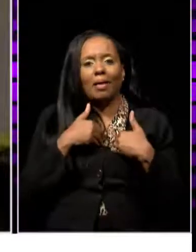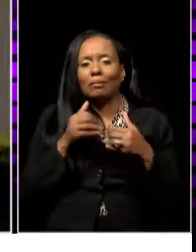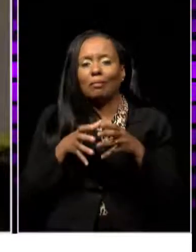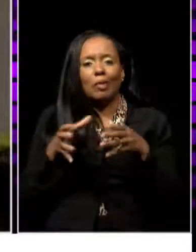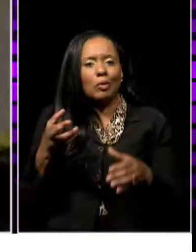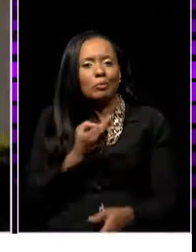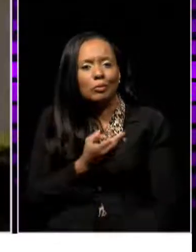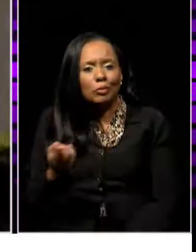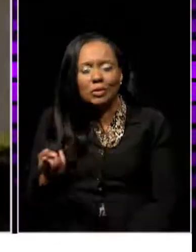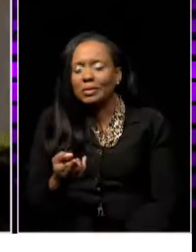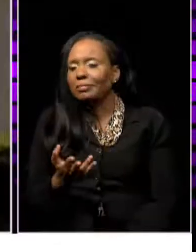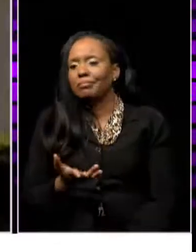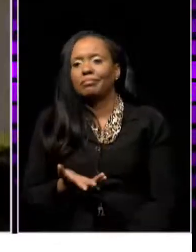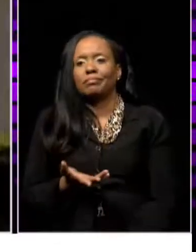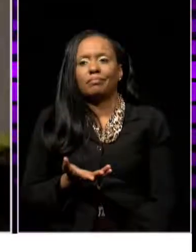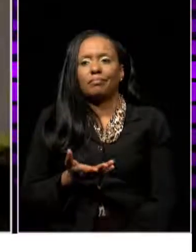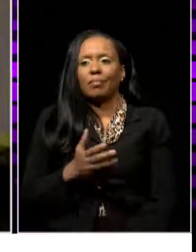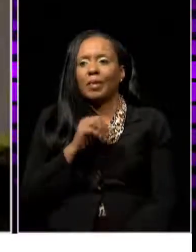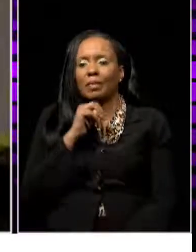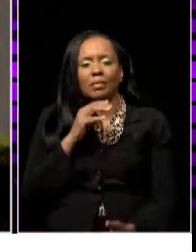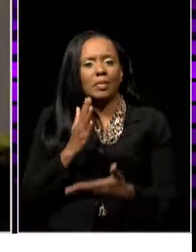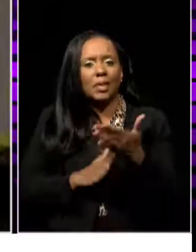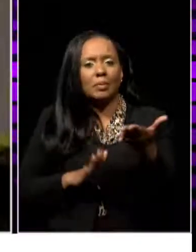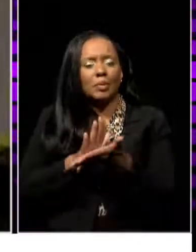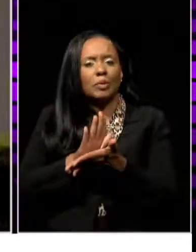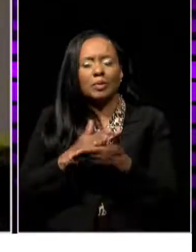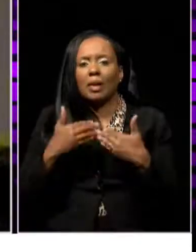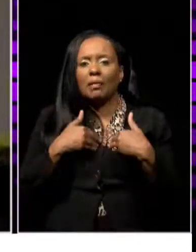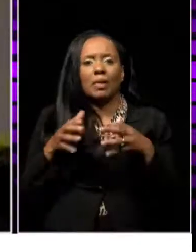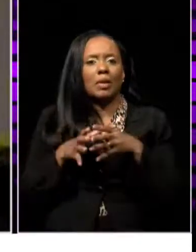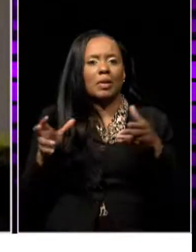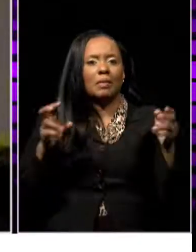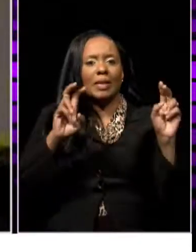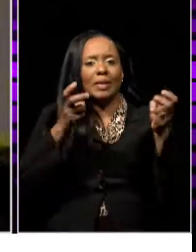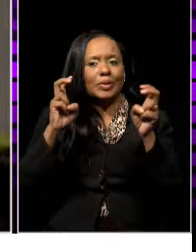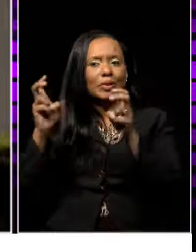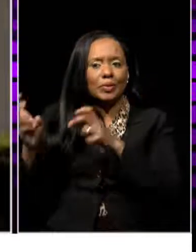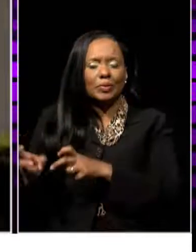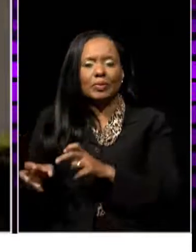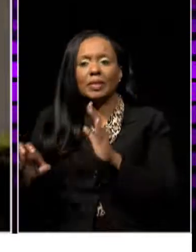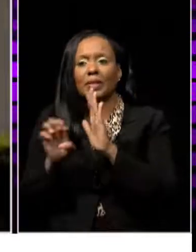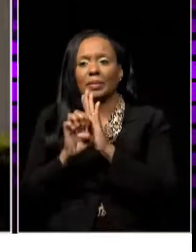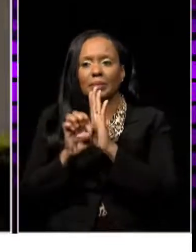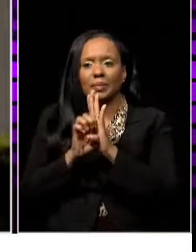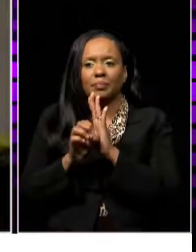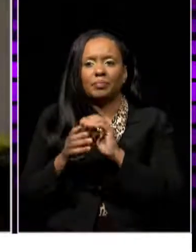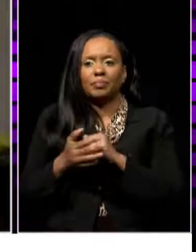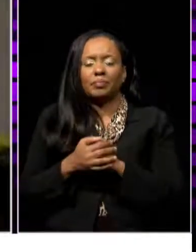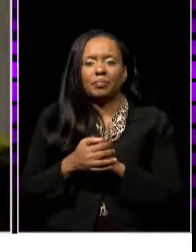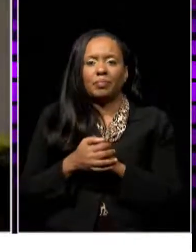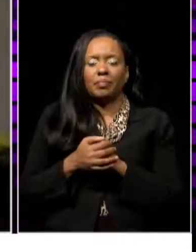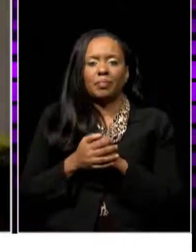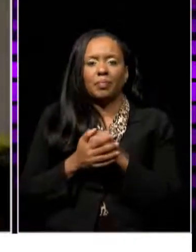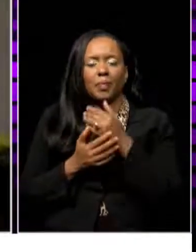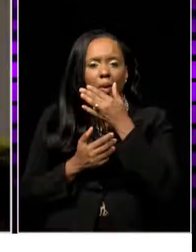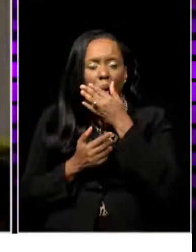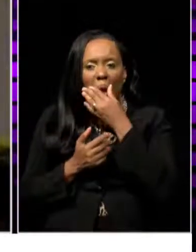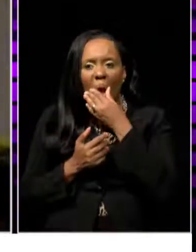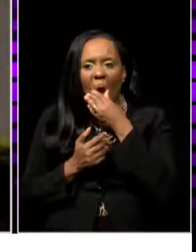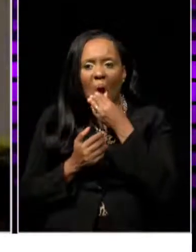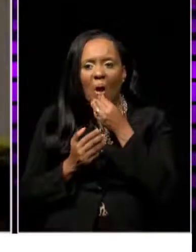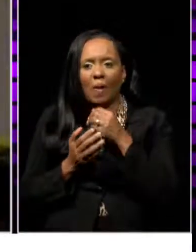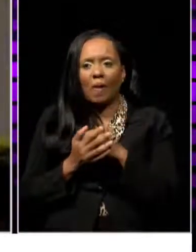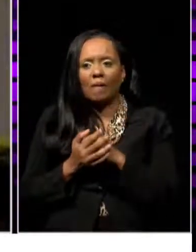well as resources. So for example, where I am, I would not say that there's